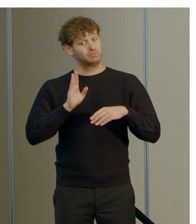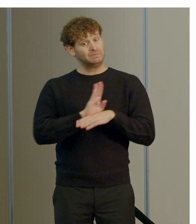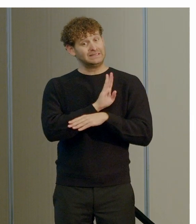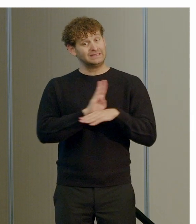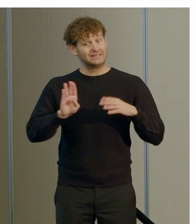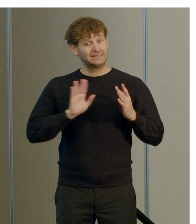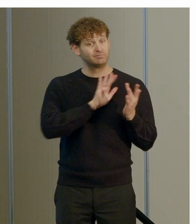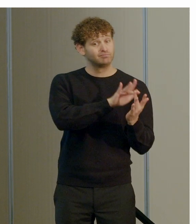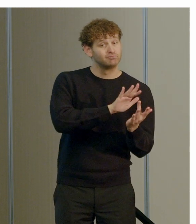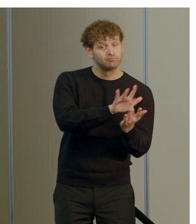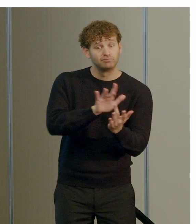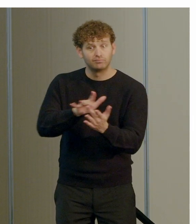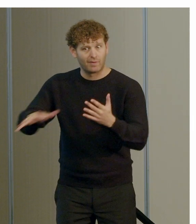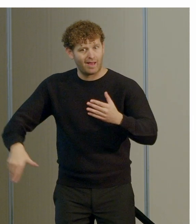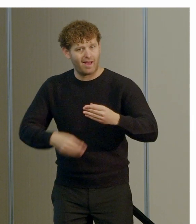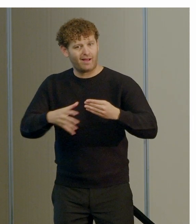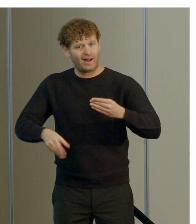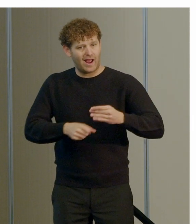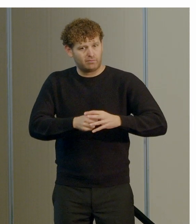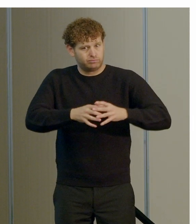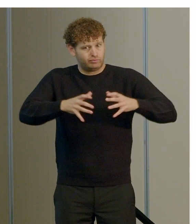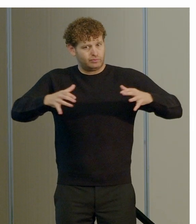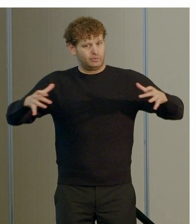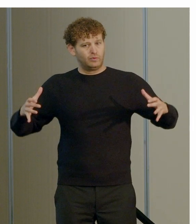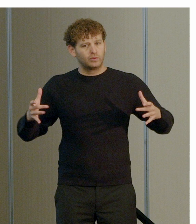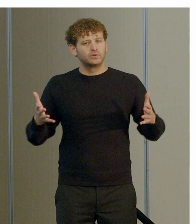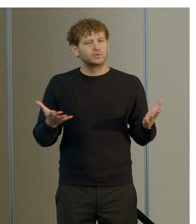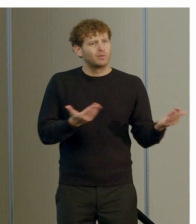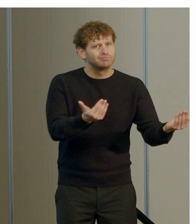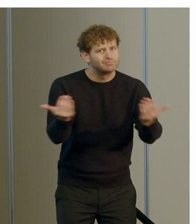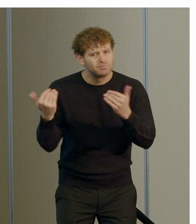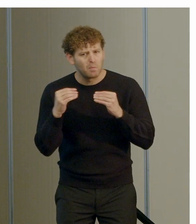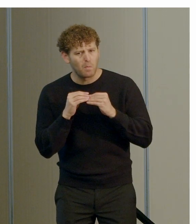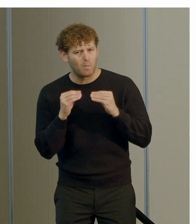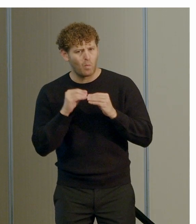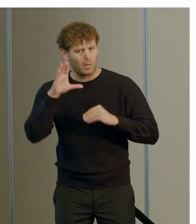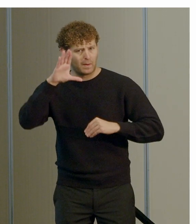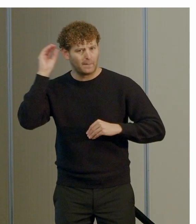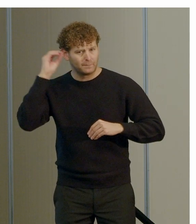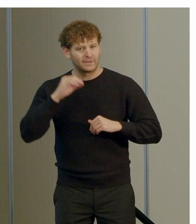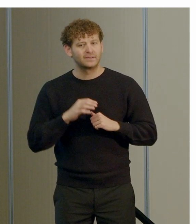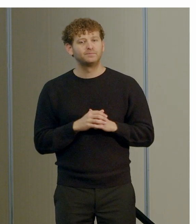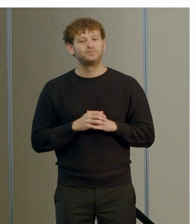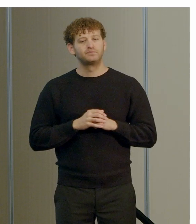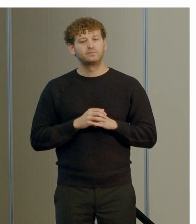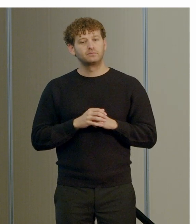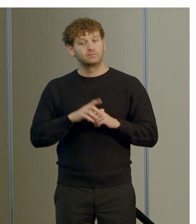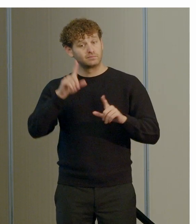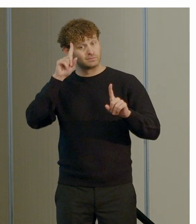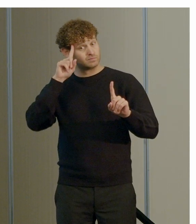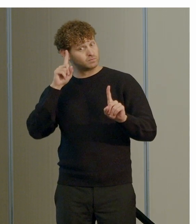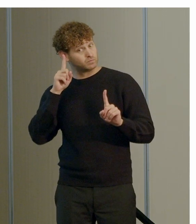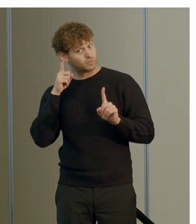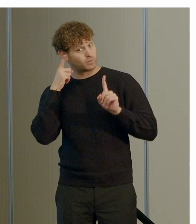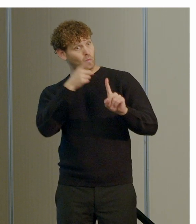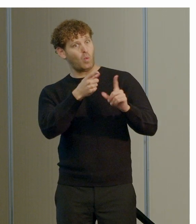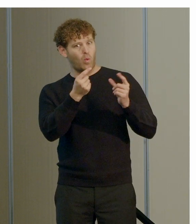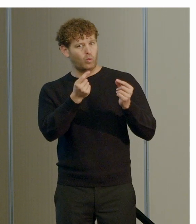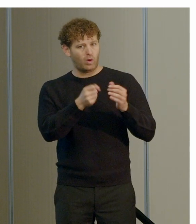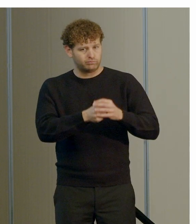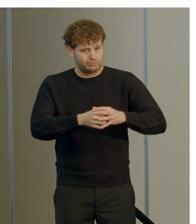are prioritizing what our initiatives are, but we largely do engage with industry to help them